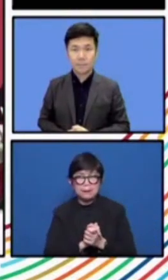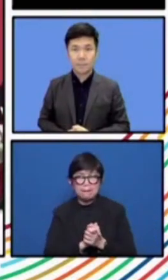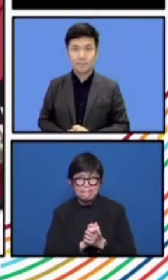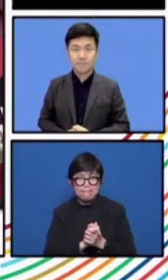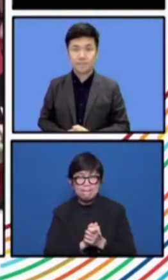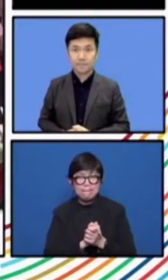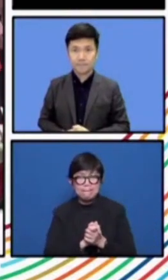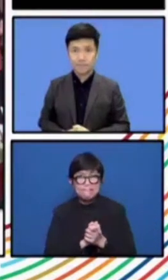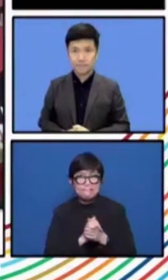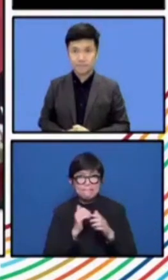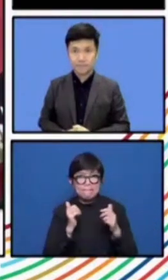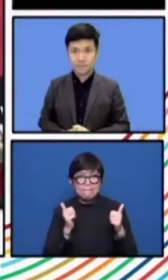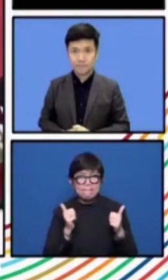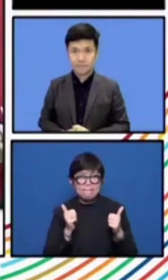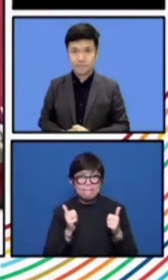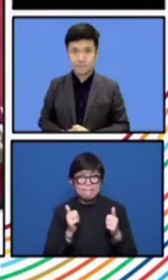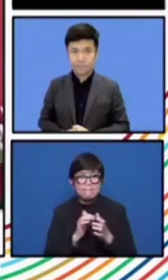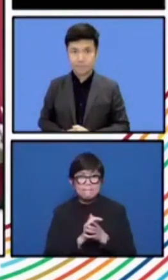uh